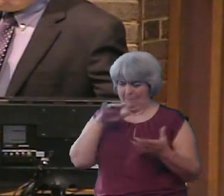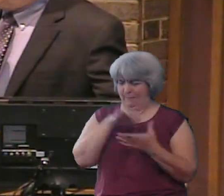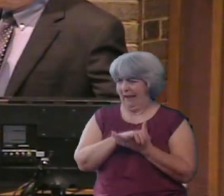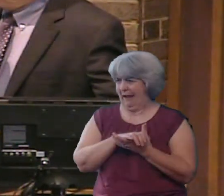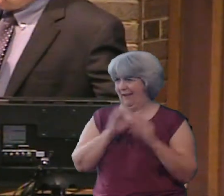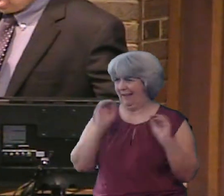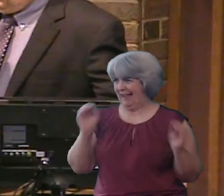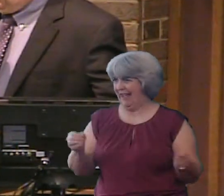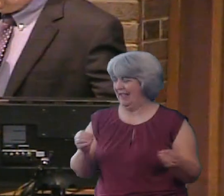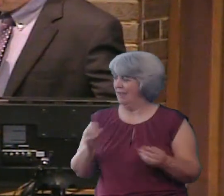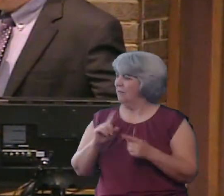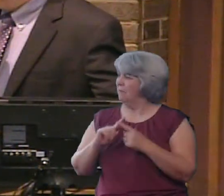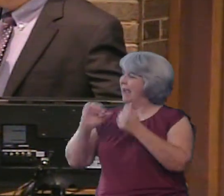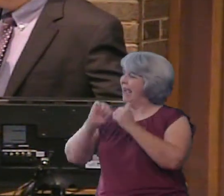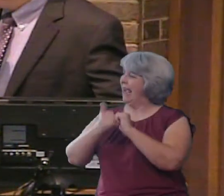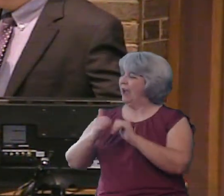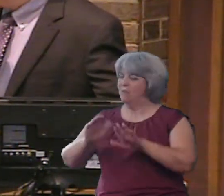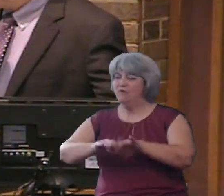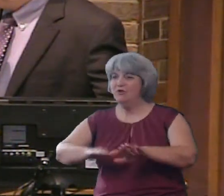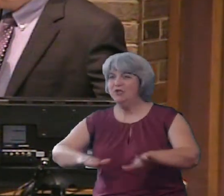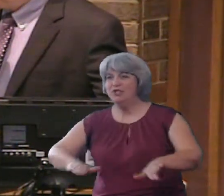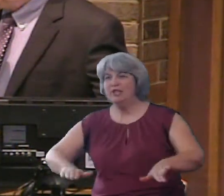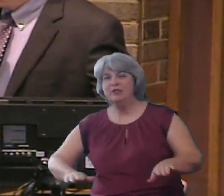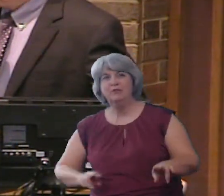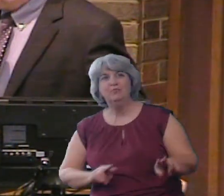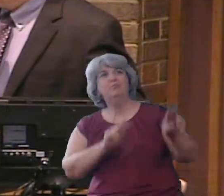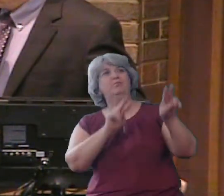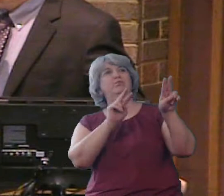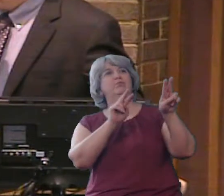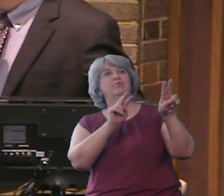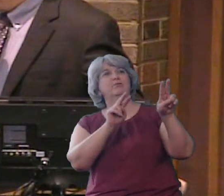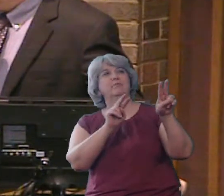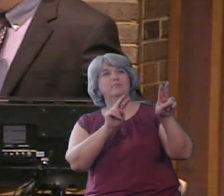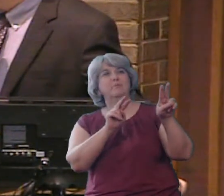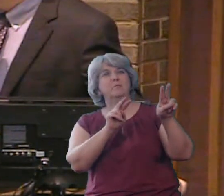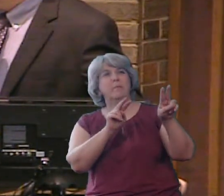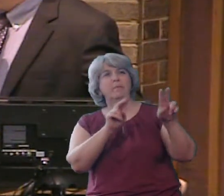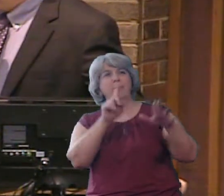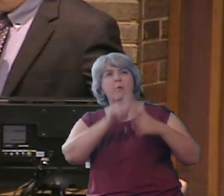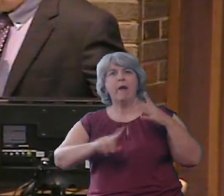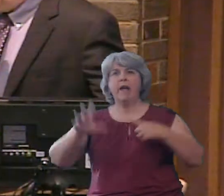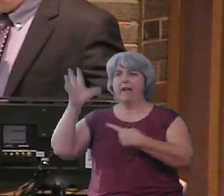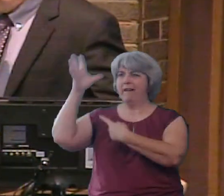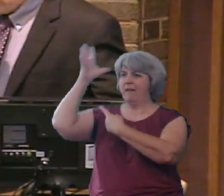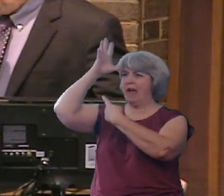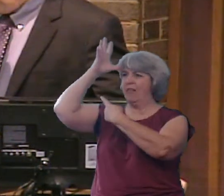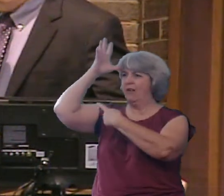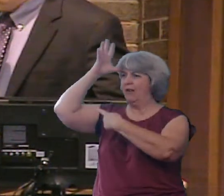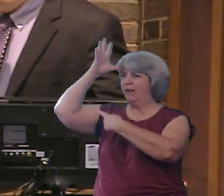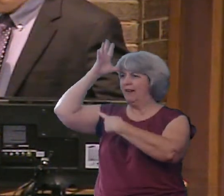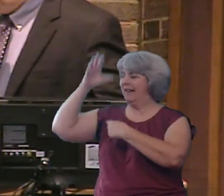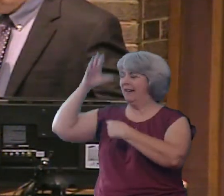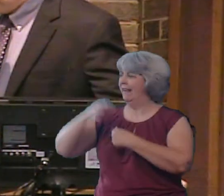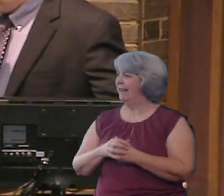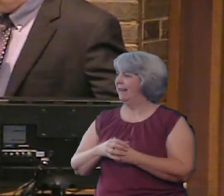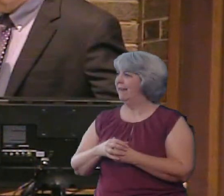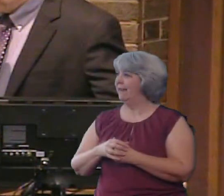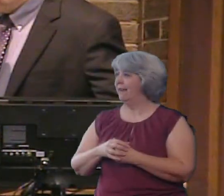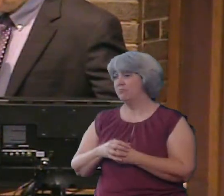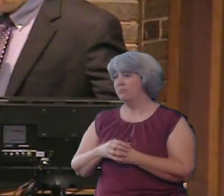but from the eyes of a child, was able to express certain things that almost